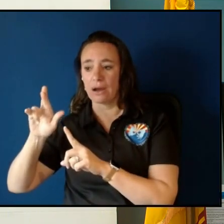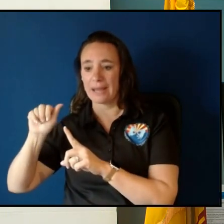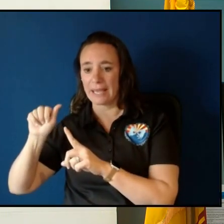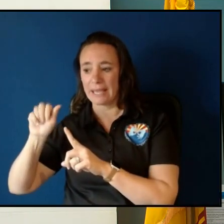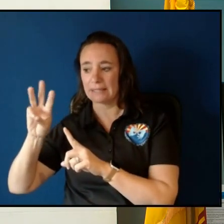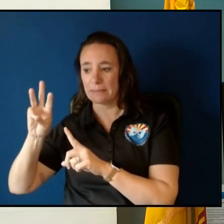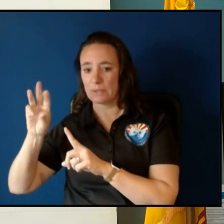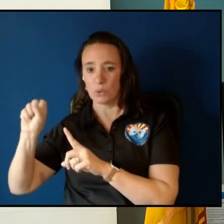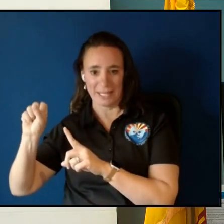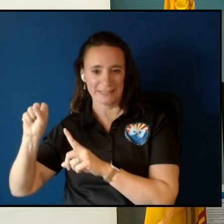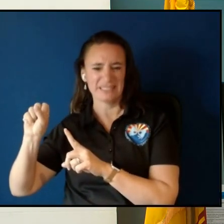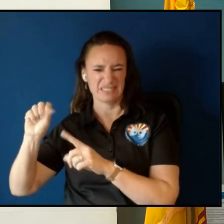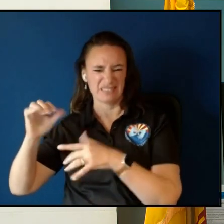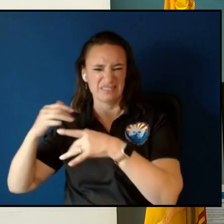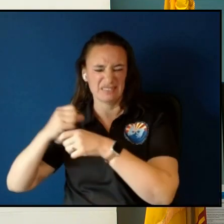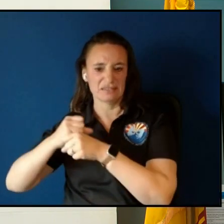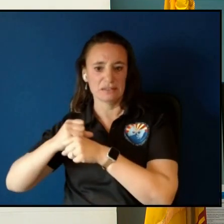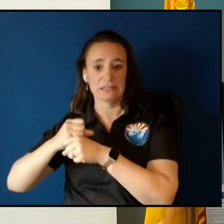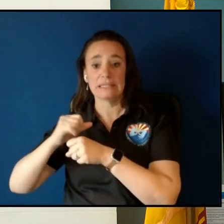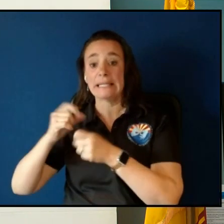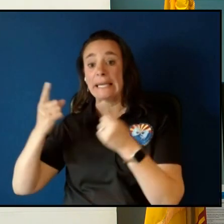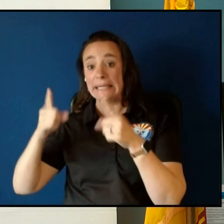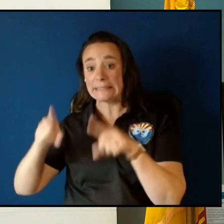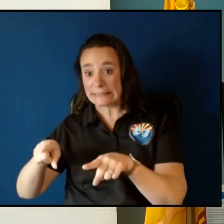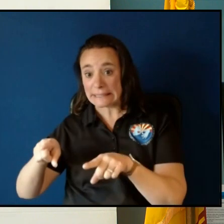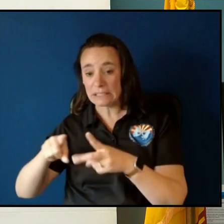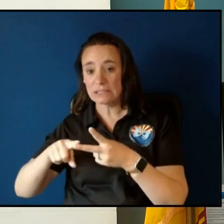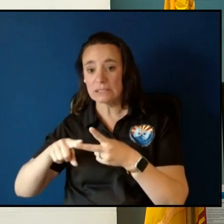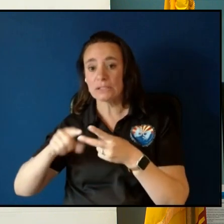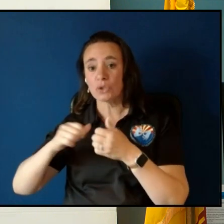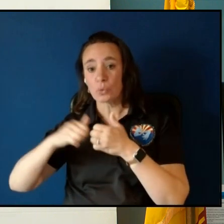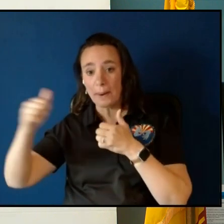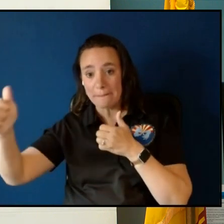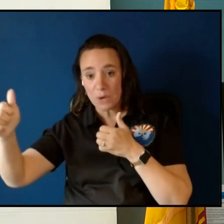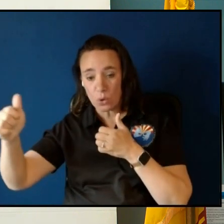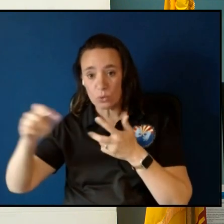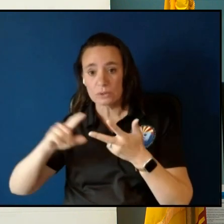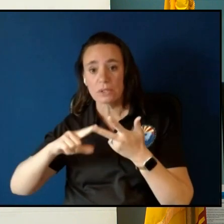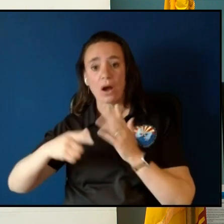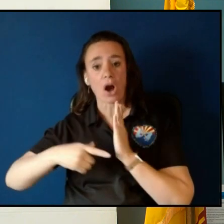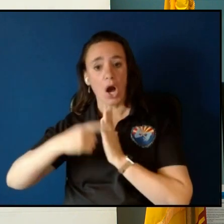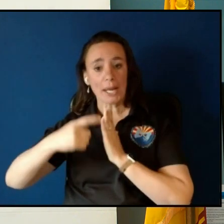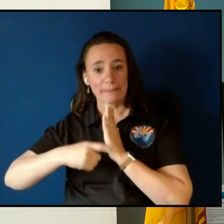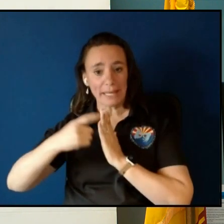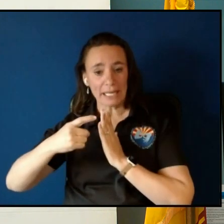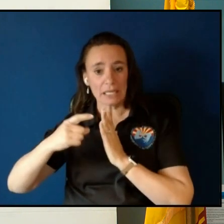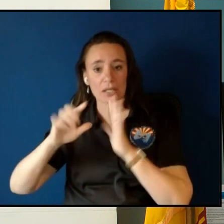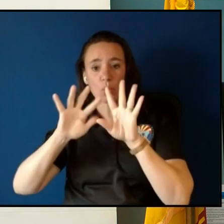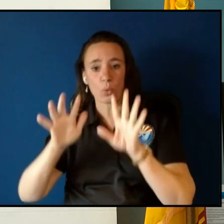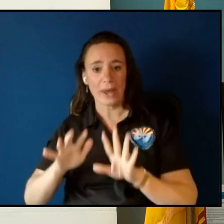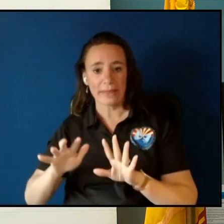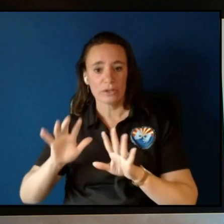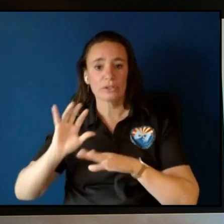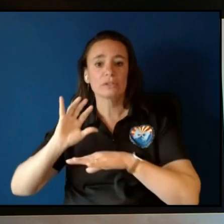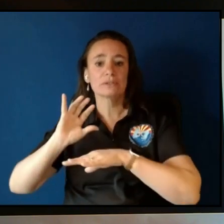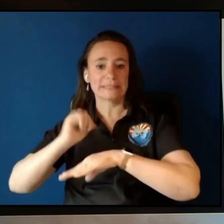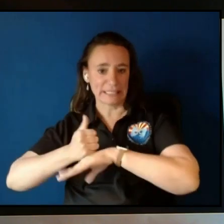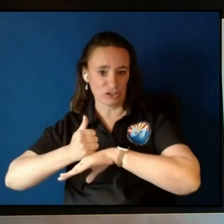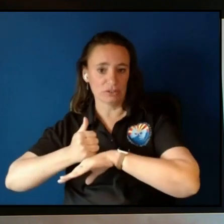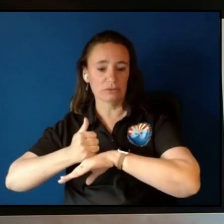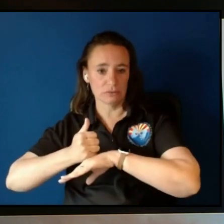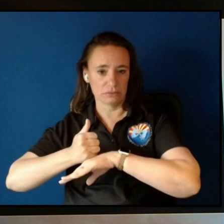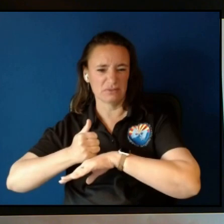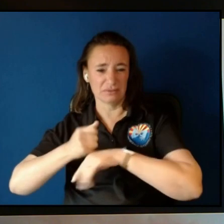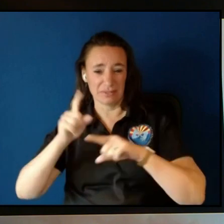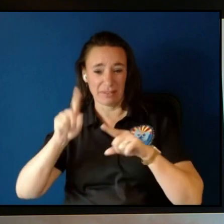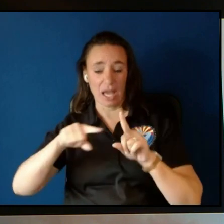I-R-A-W-S. Stands for Incident Remote Automated Weather Station. That's exactly what it looks like. That's one that we had out on